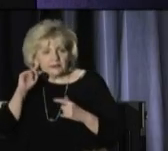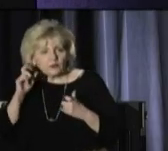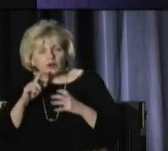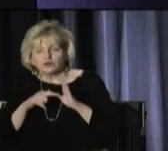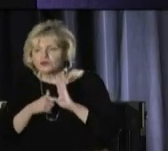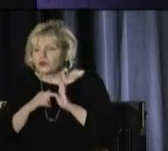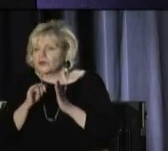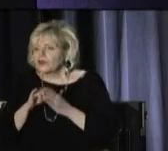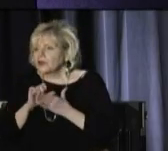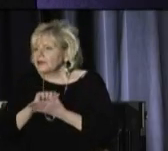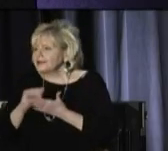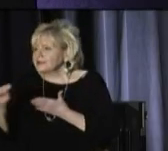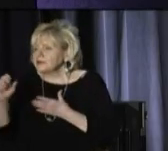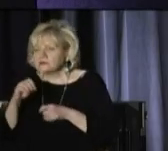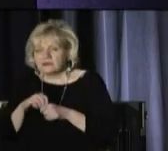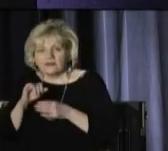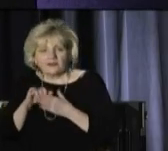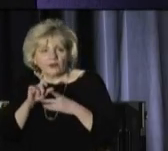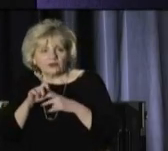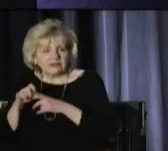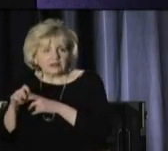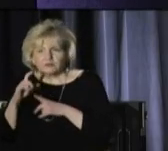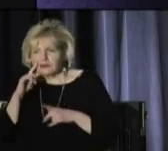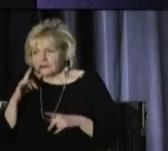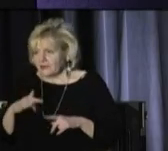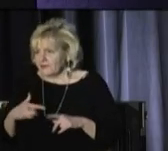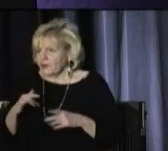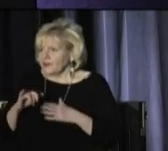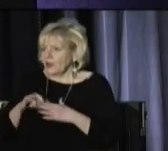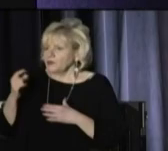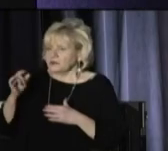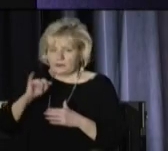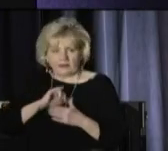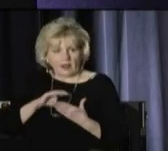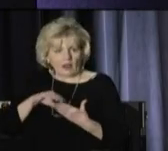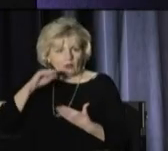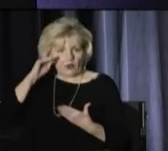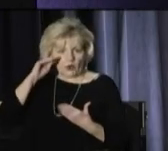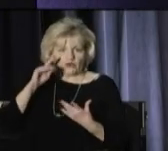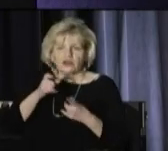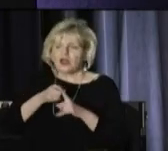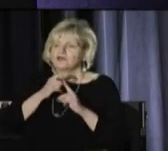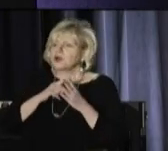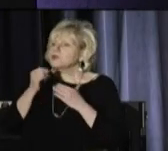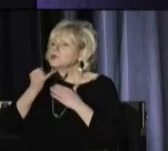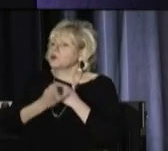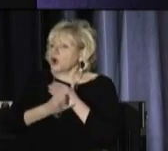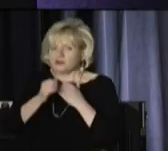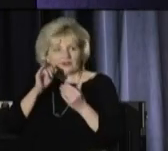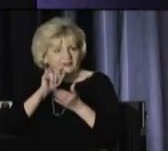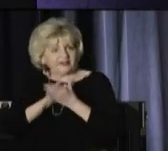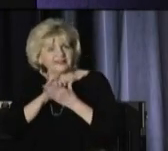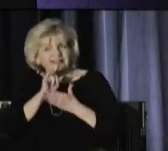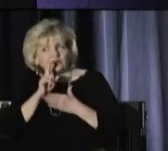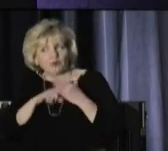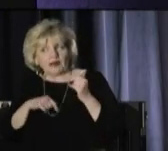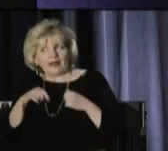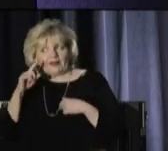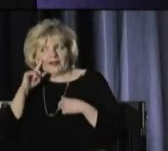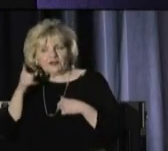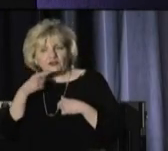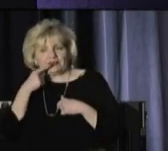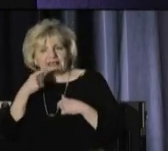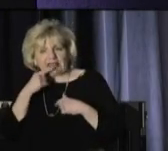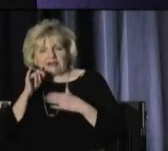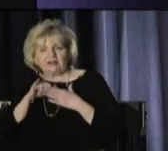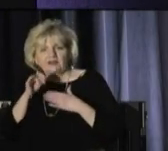the seams in the text because I felt like there was something that I learned from just a project of, well, here's what I think she would say and this is what she would